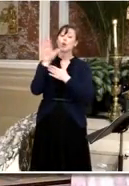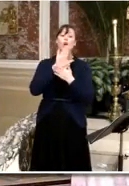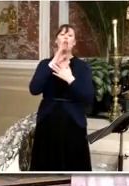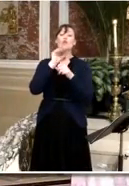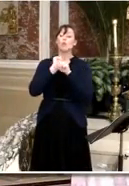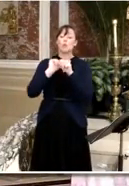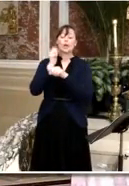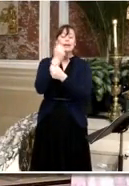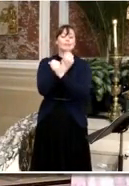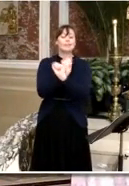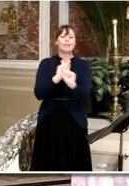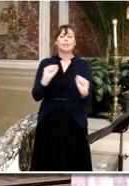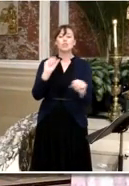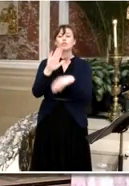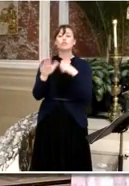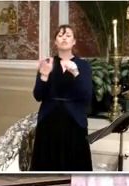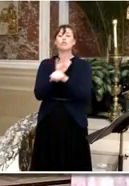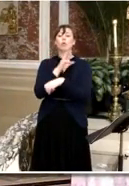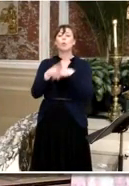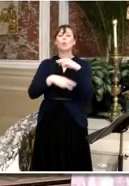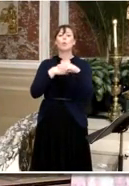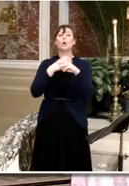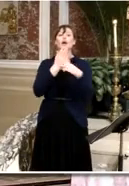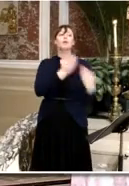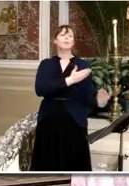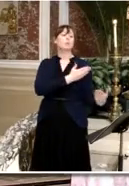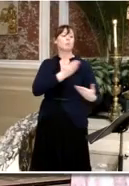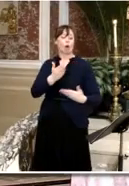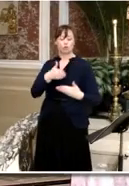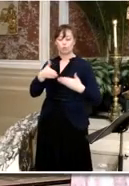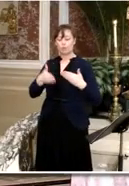salvation in the world might be brought to completion.